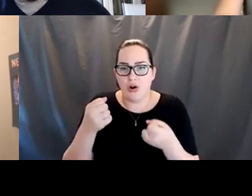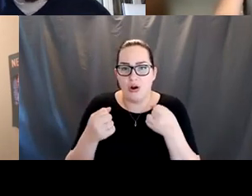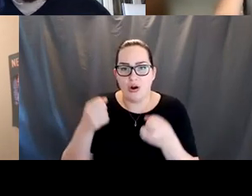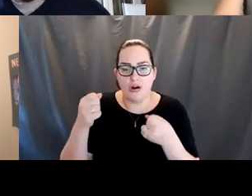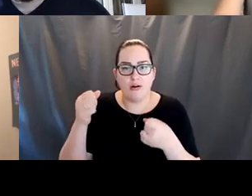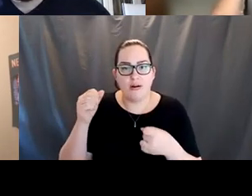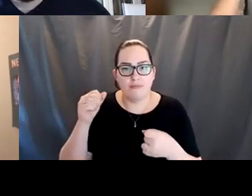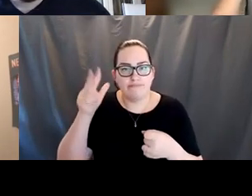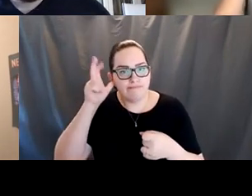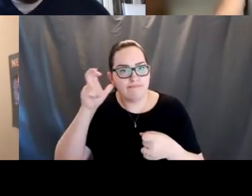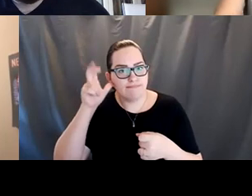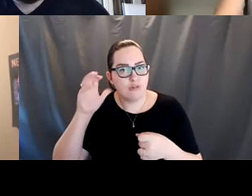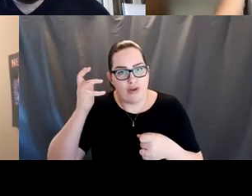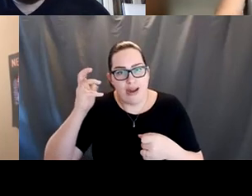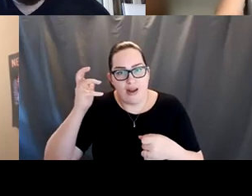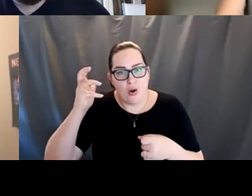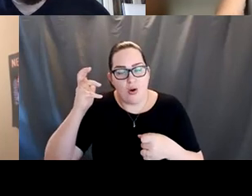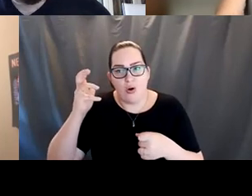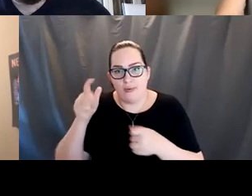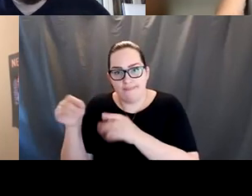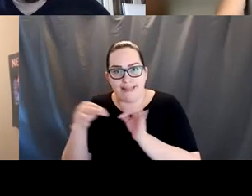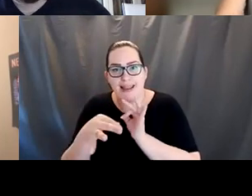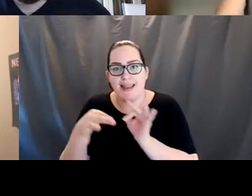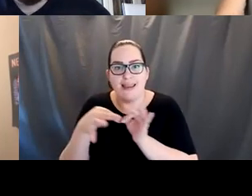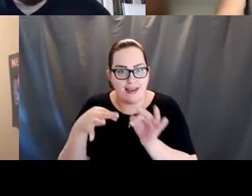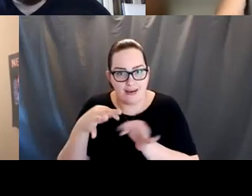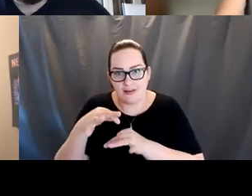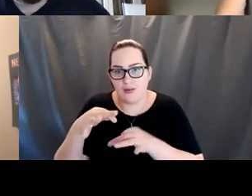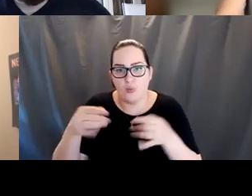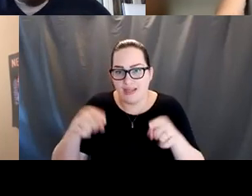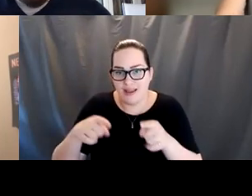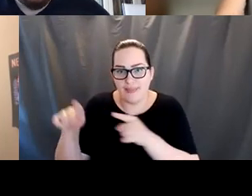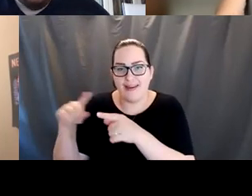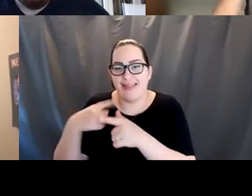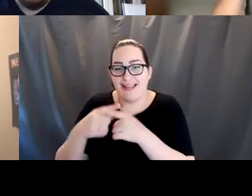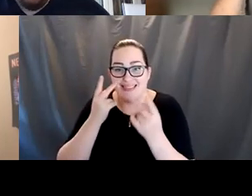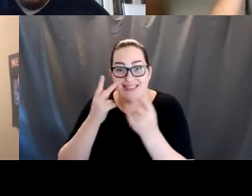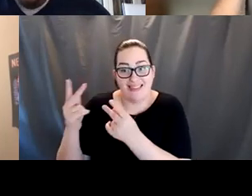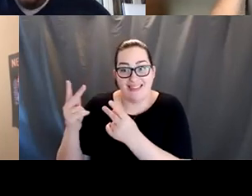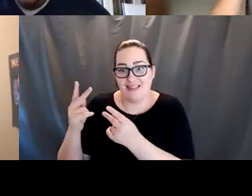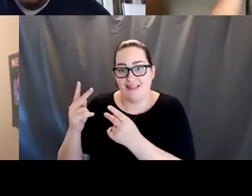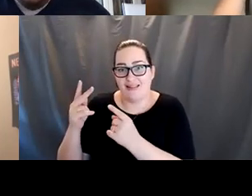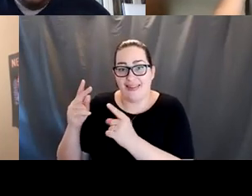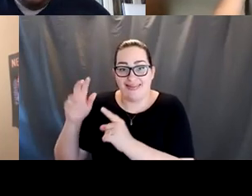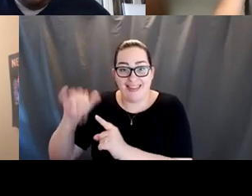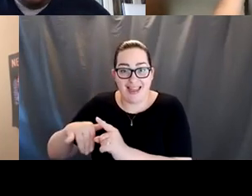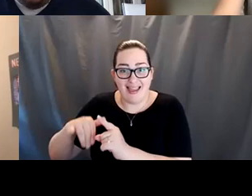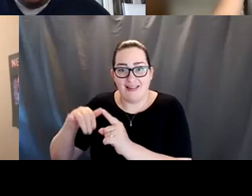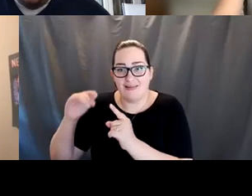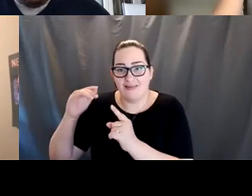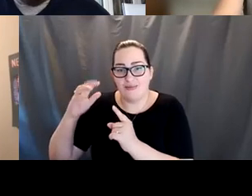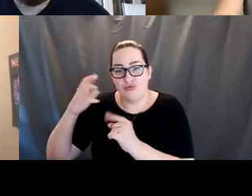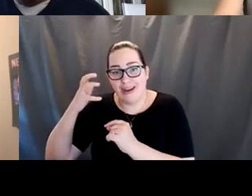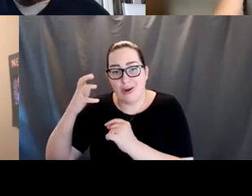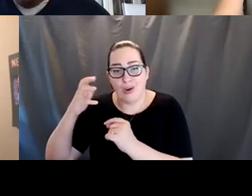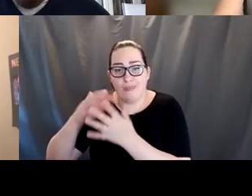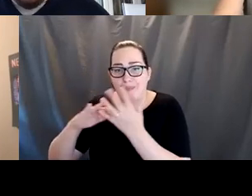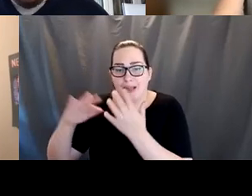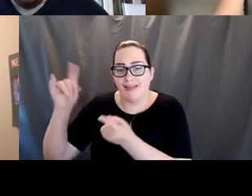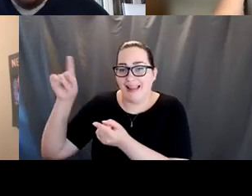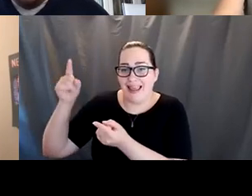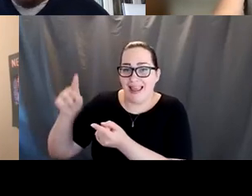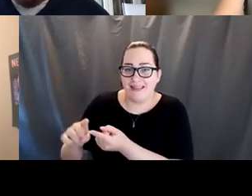weirdo journalist, but I don't watch cable news. I watch occasional things online, but I find that, there are some incredible cable news reporters, don't get me